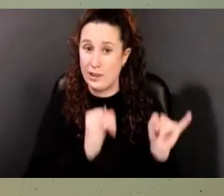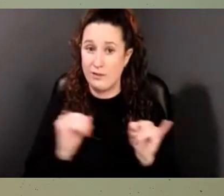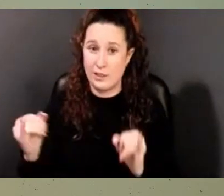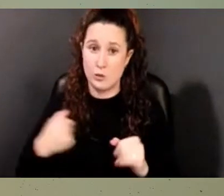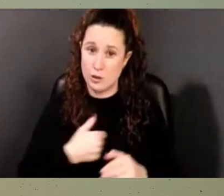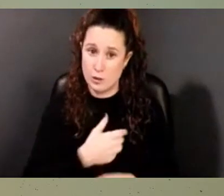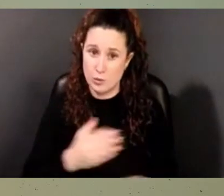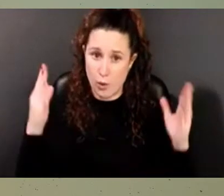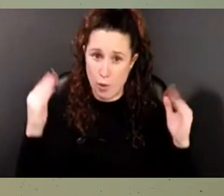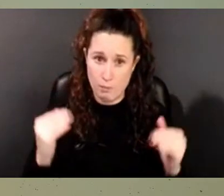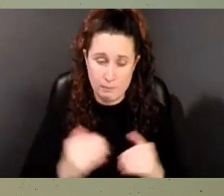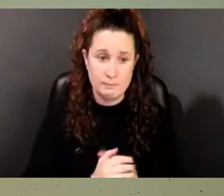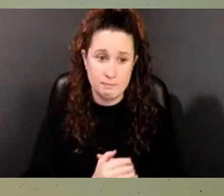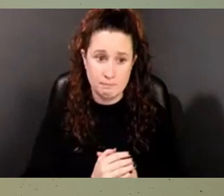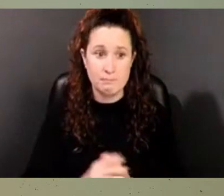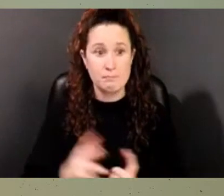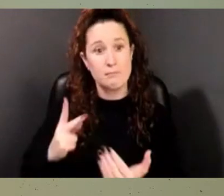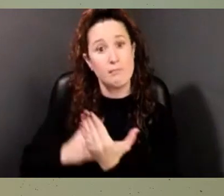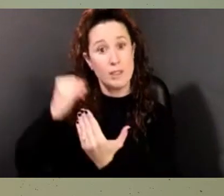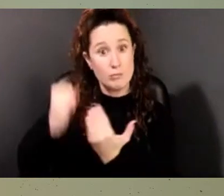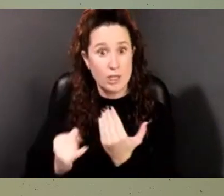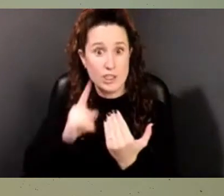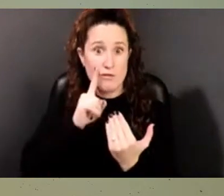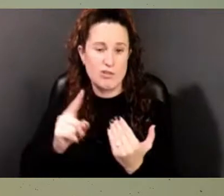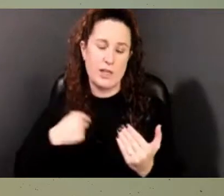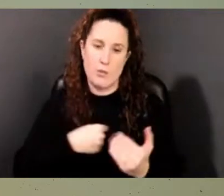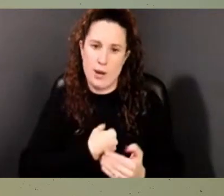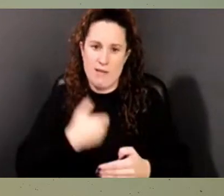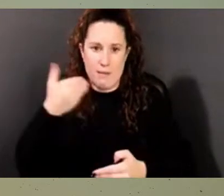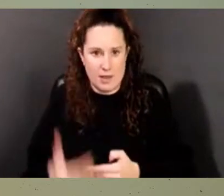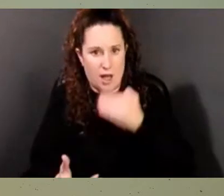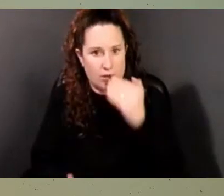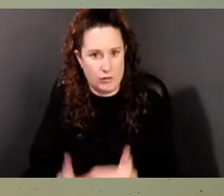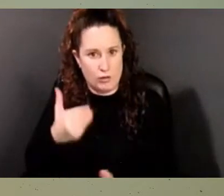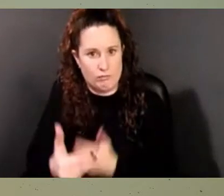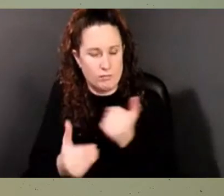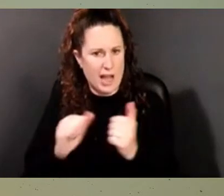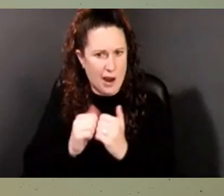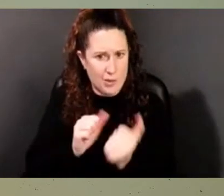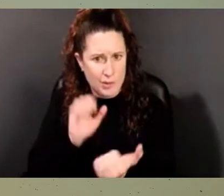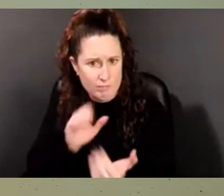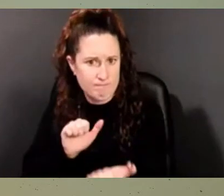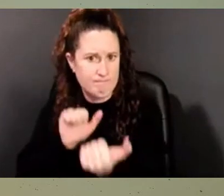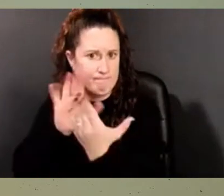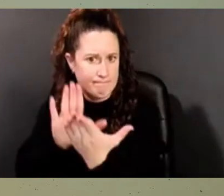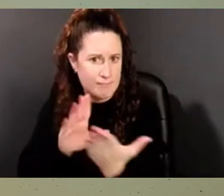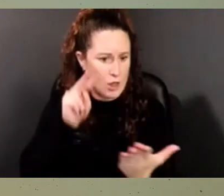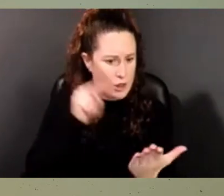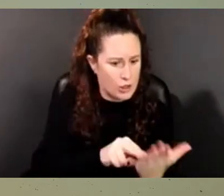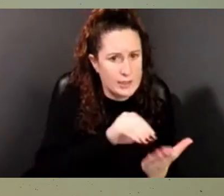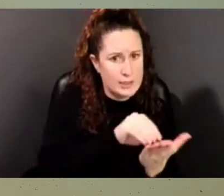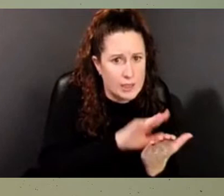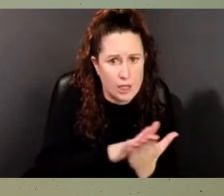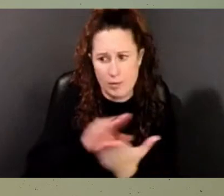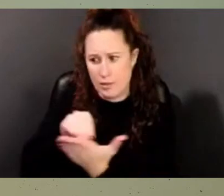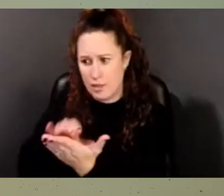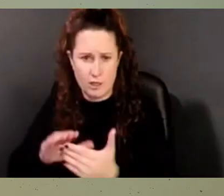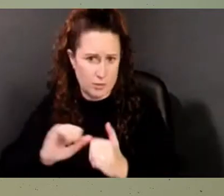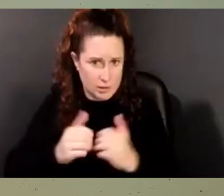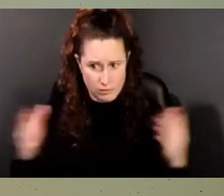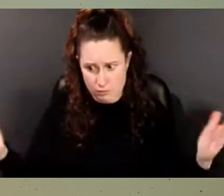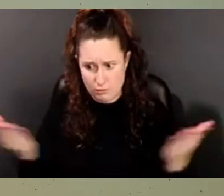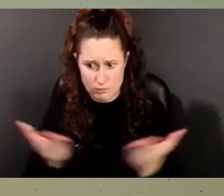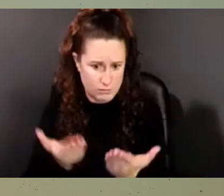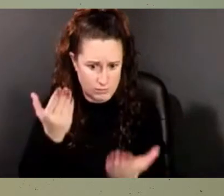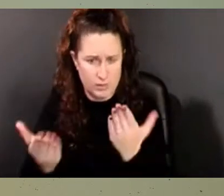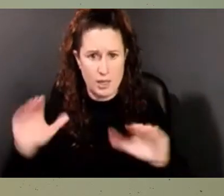This project takes a really methodical approach to searching through and cross-referencing documents, but it's also important to recognize that not all